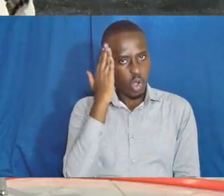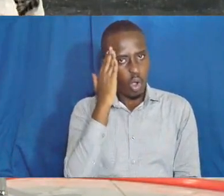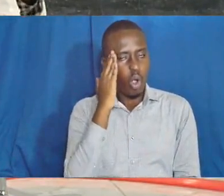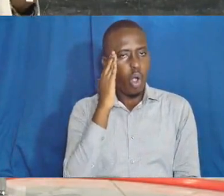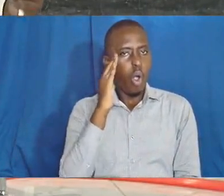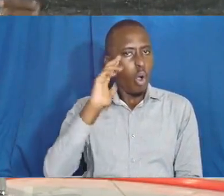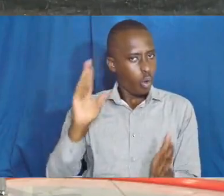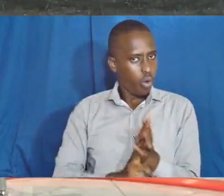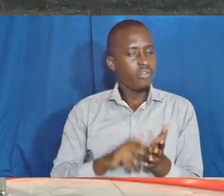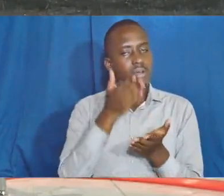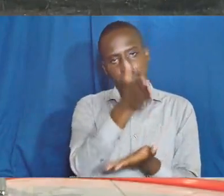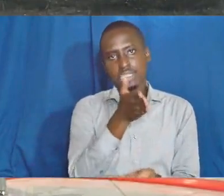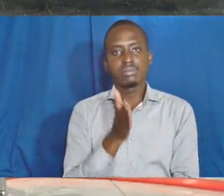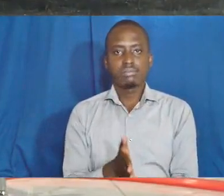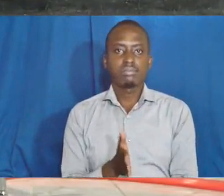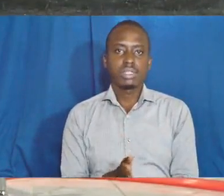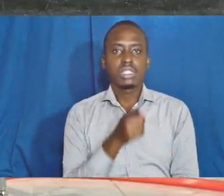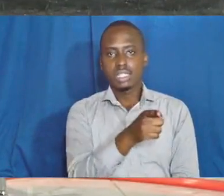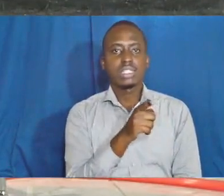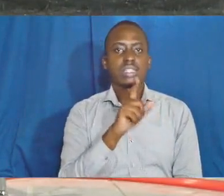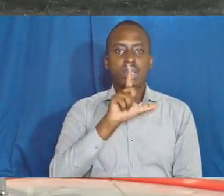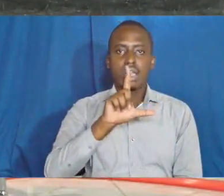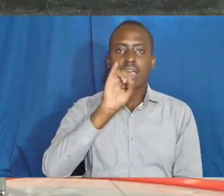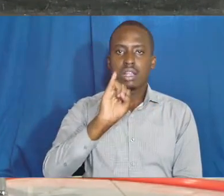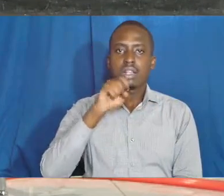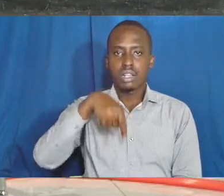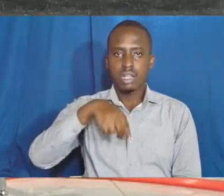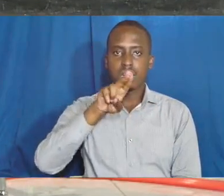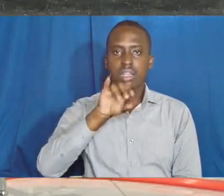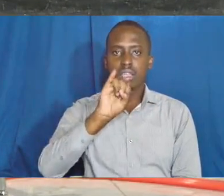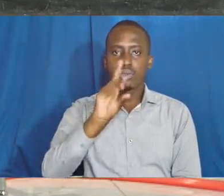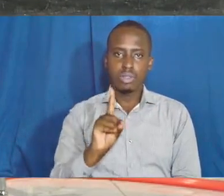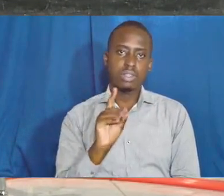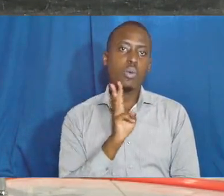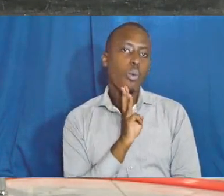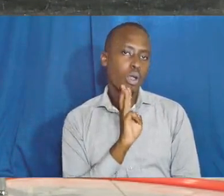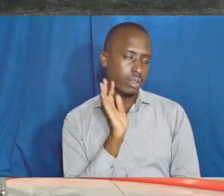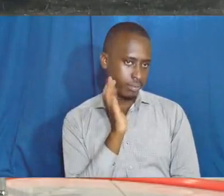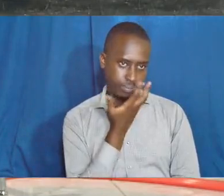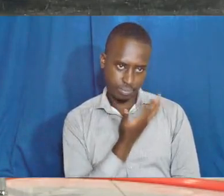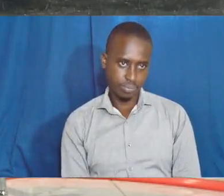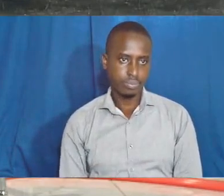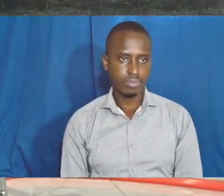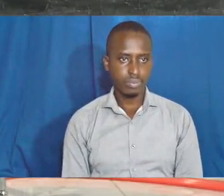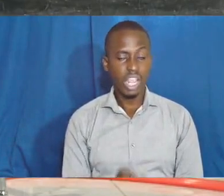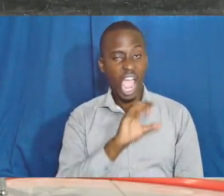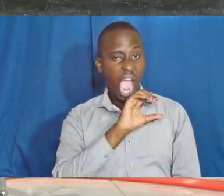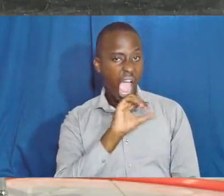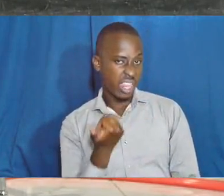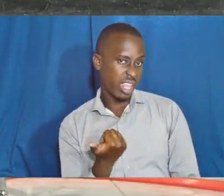confirm actually that this is liquid water. Then another